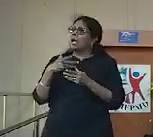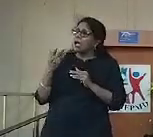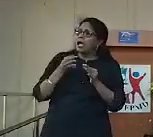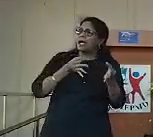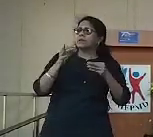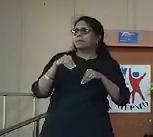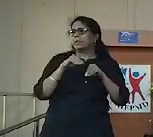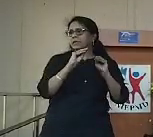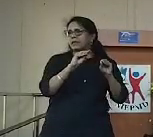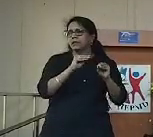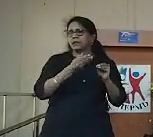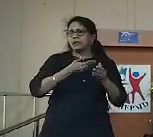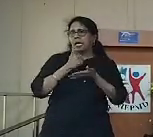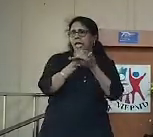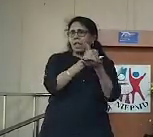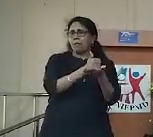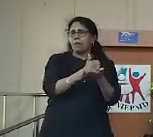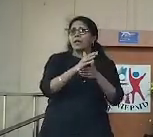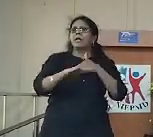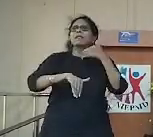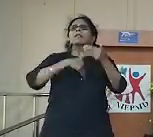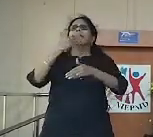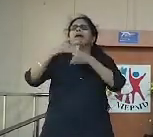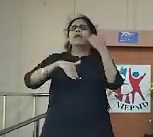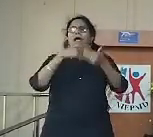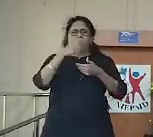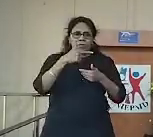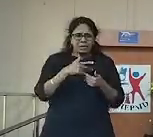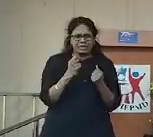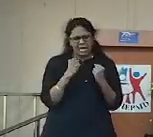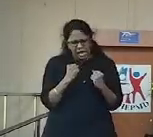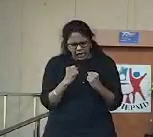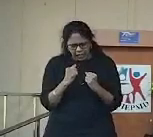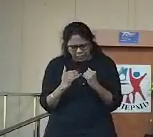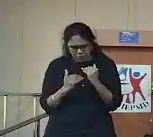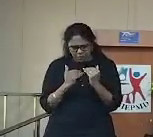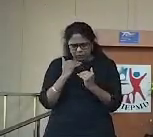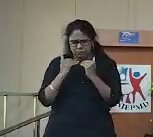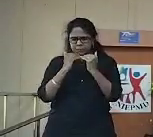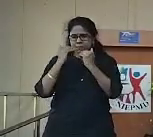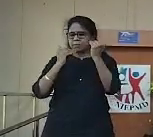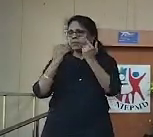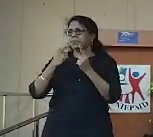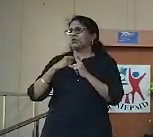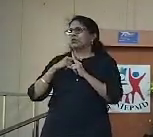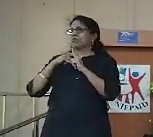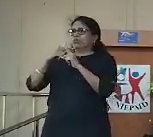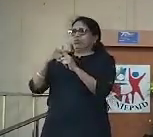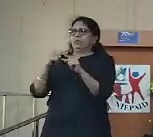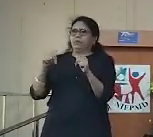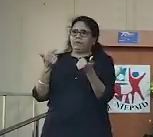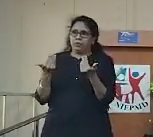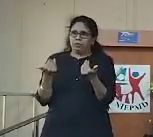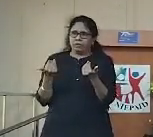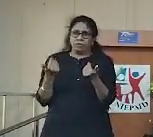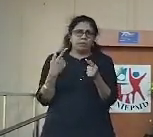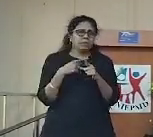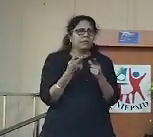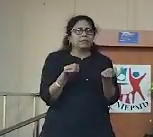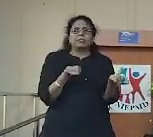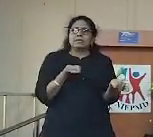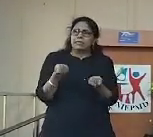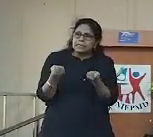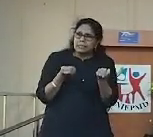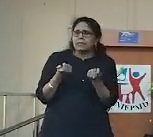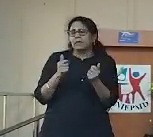from being a very difficult situation to a very positive situation. Coping. Goal setting.